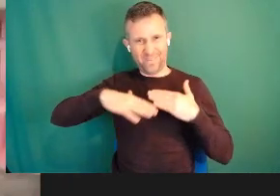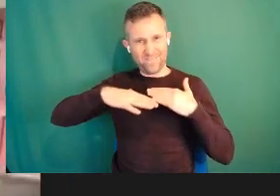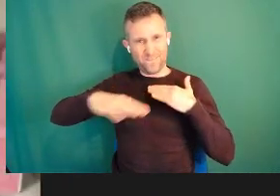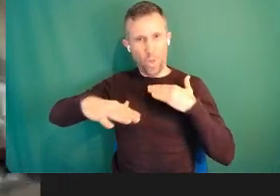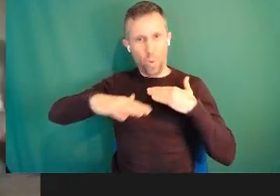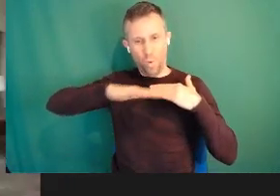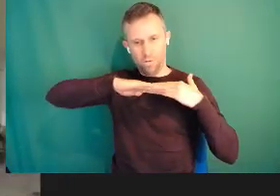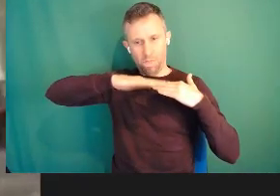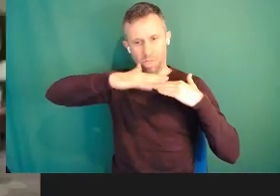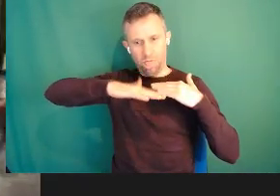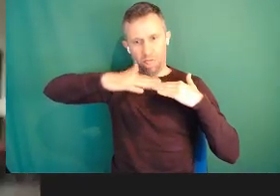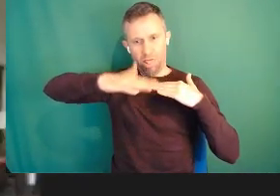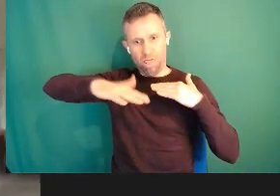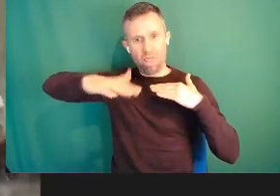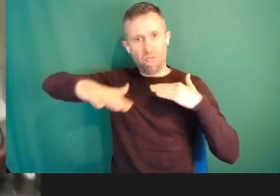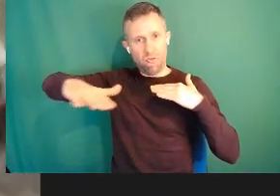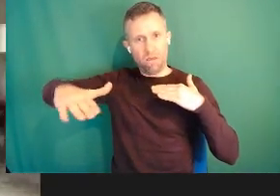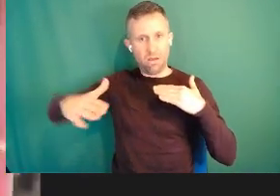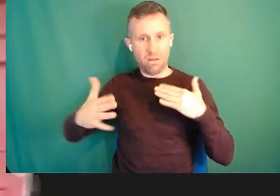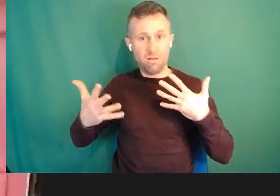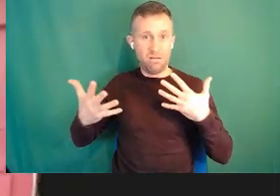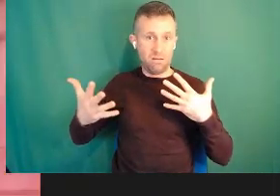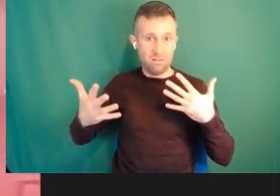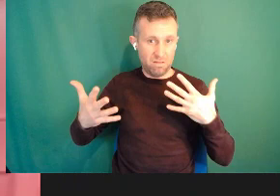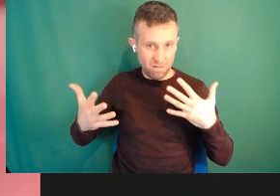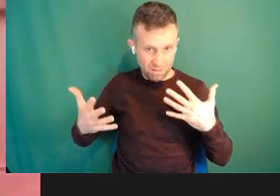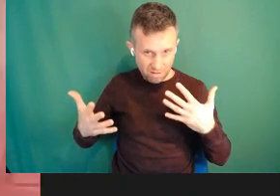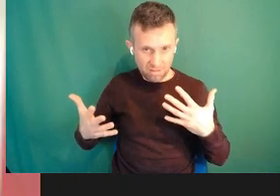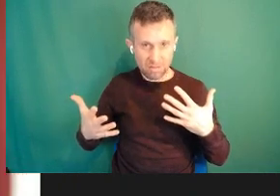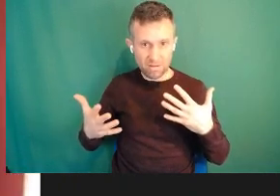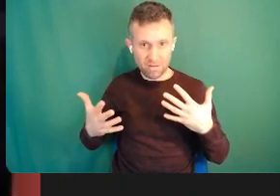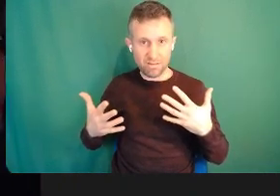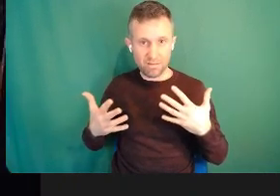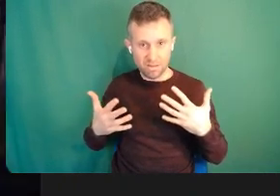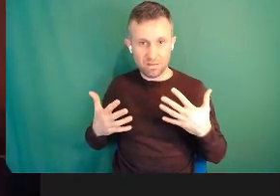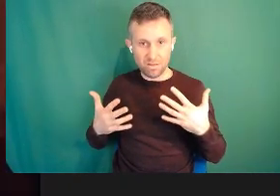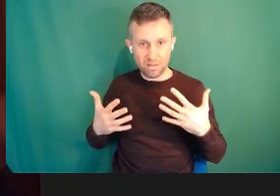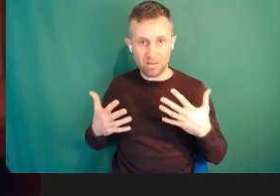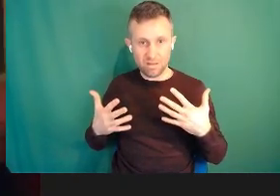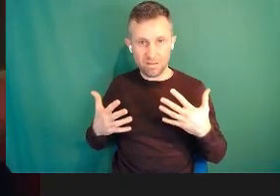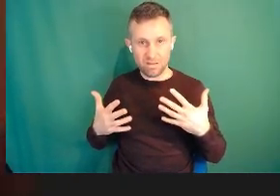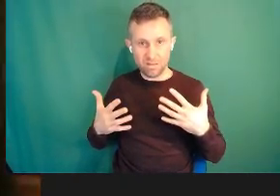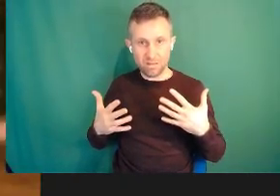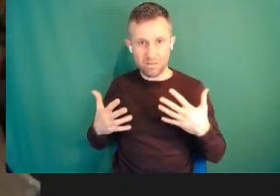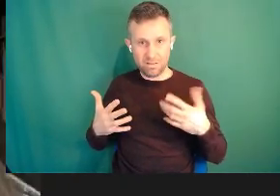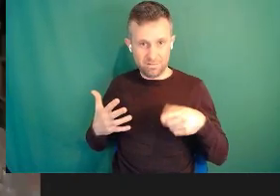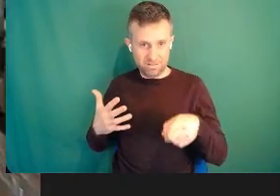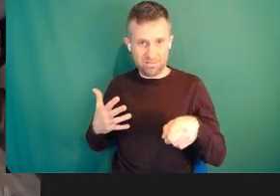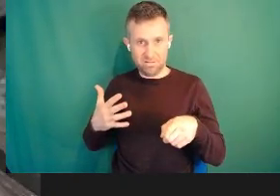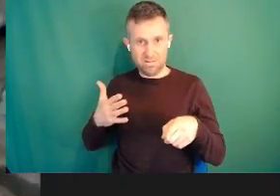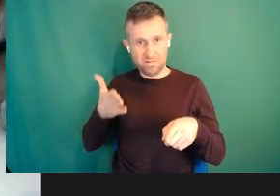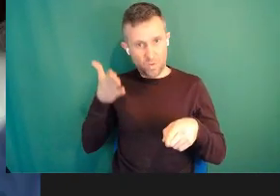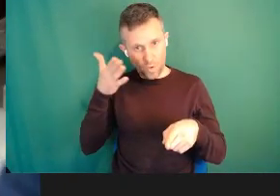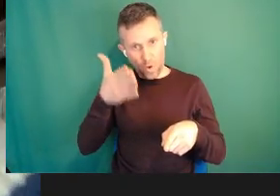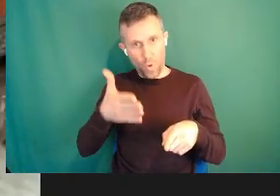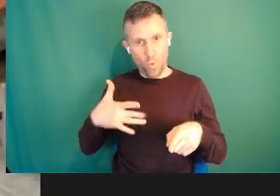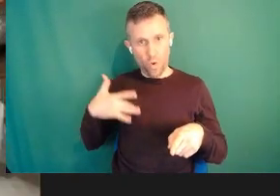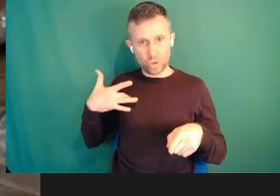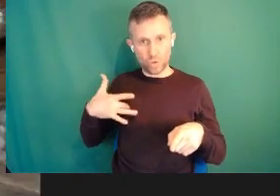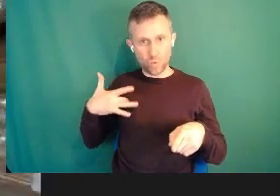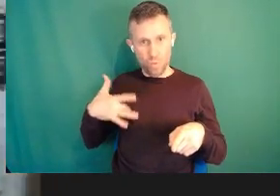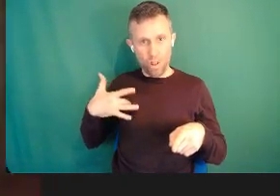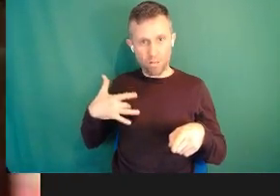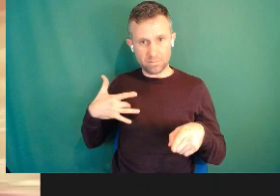In the way to the toilets, there is a bit of a ramp. So there's a step on this side, and then there's a ramp, and then the toilets are